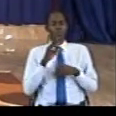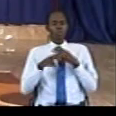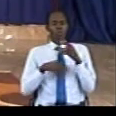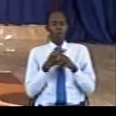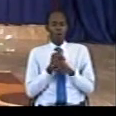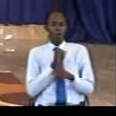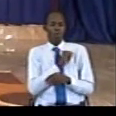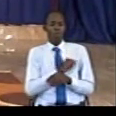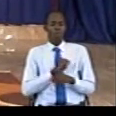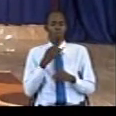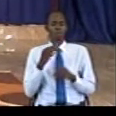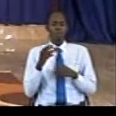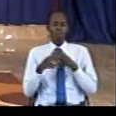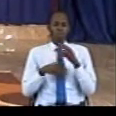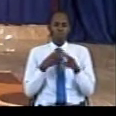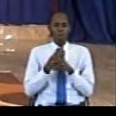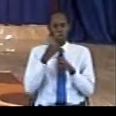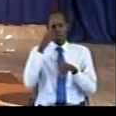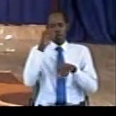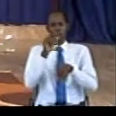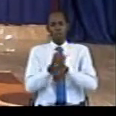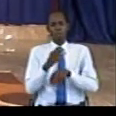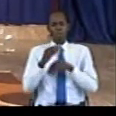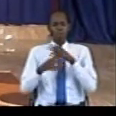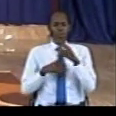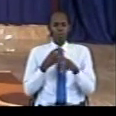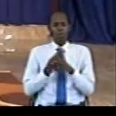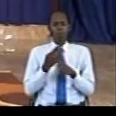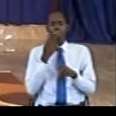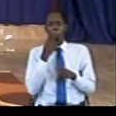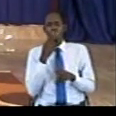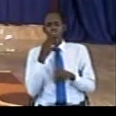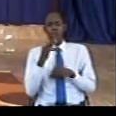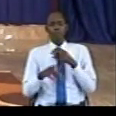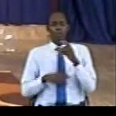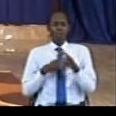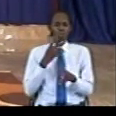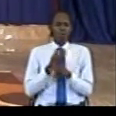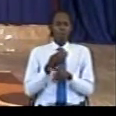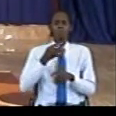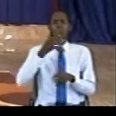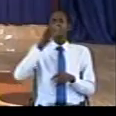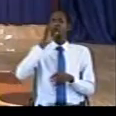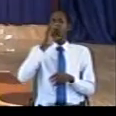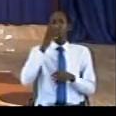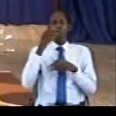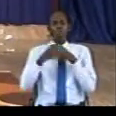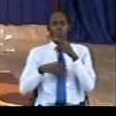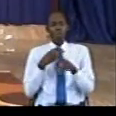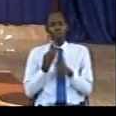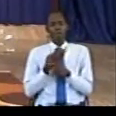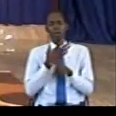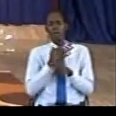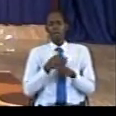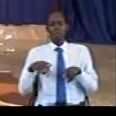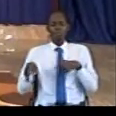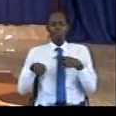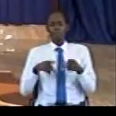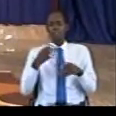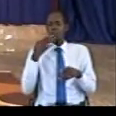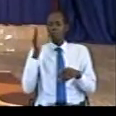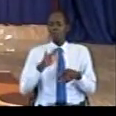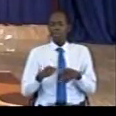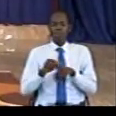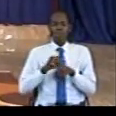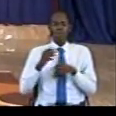the drinking of the world, the smoking of the world, the occultism of the world, and the worldliness and the games of the world, everything you take